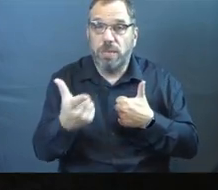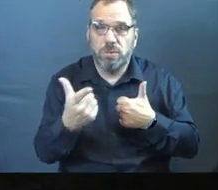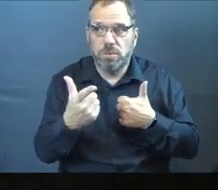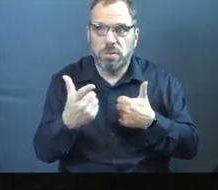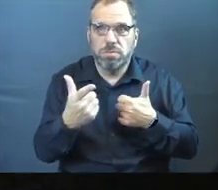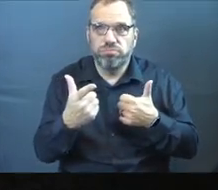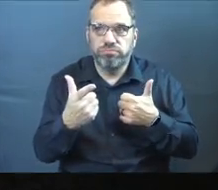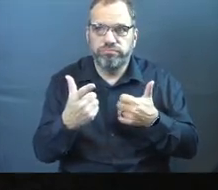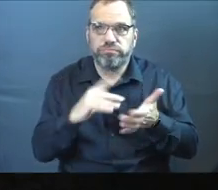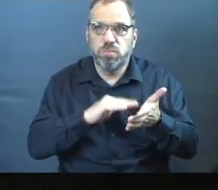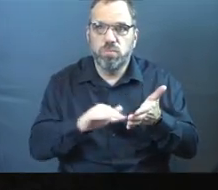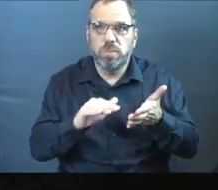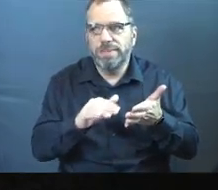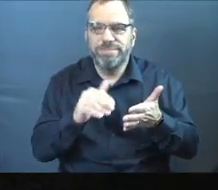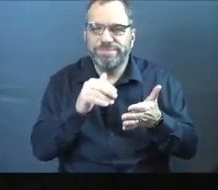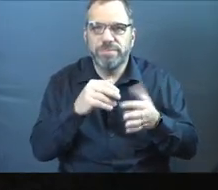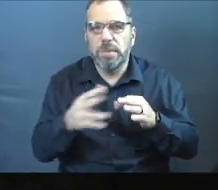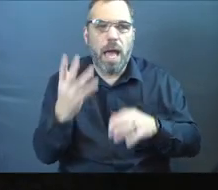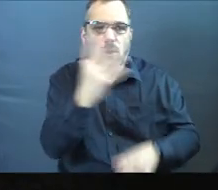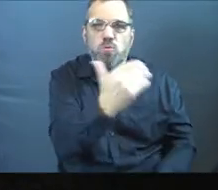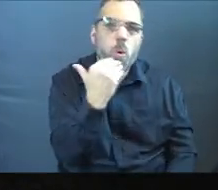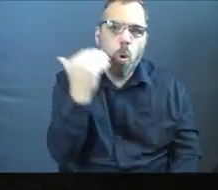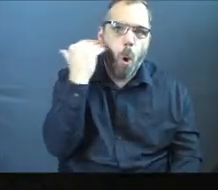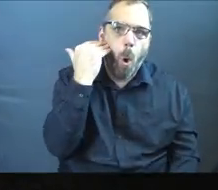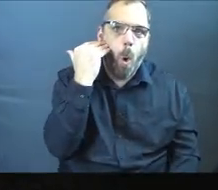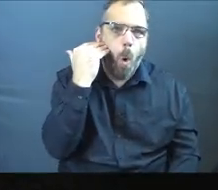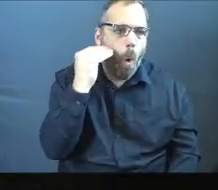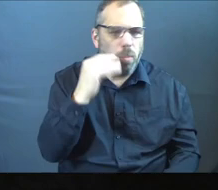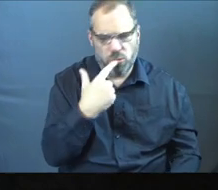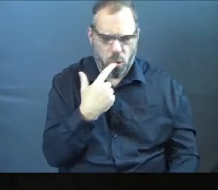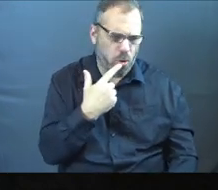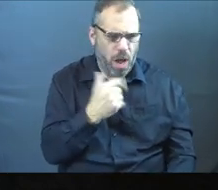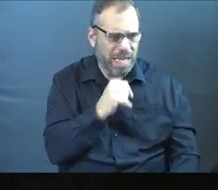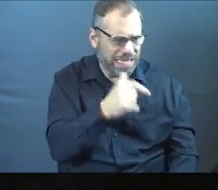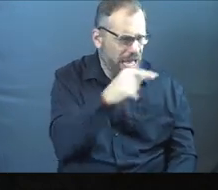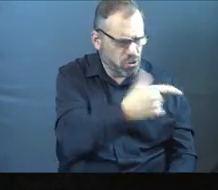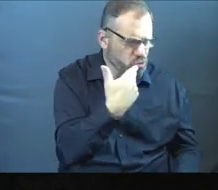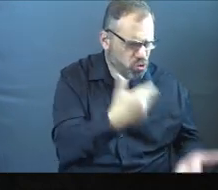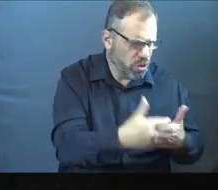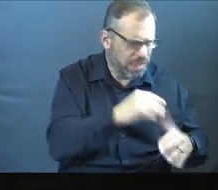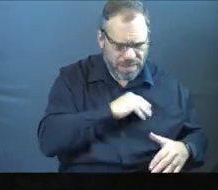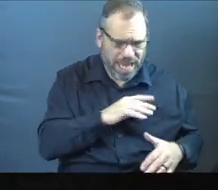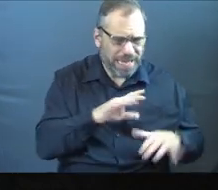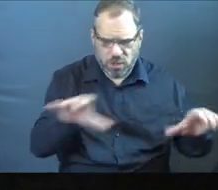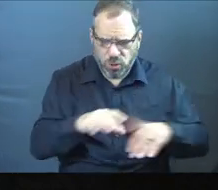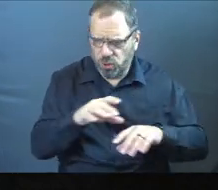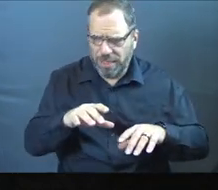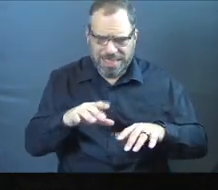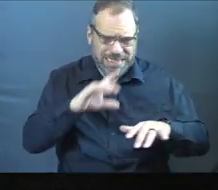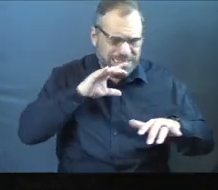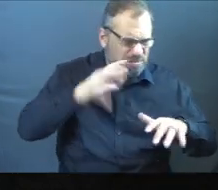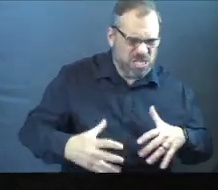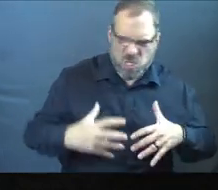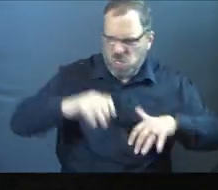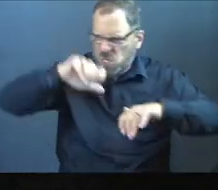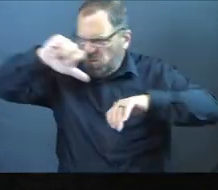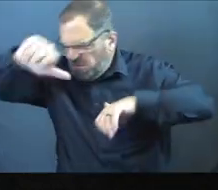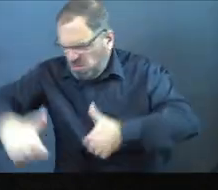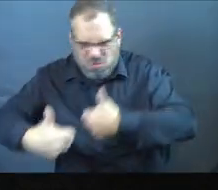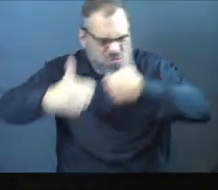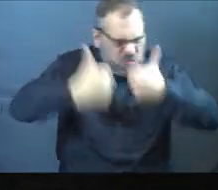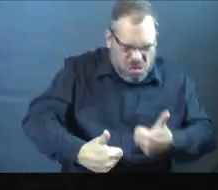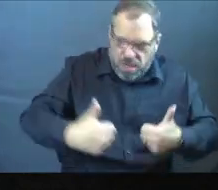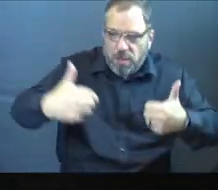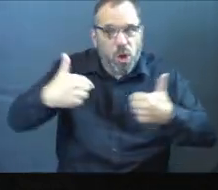that as well. I'm not saying that you've got to go home and revamp and say, well, the thing I had was not good enough. I've got to do something that just is like, you know what I'm saying?